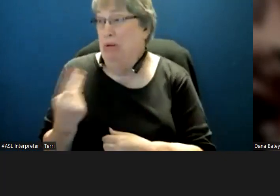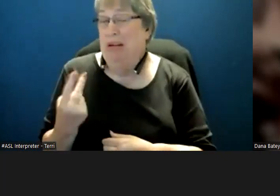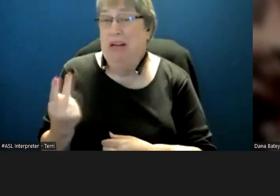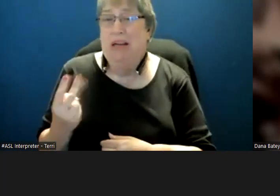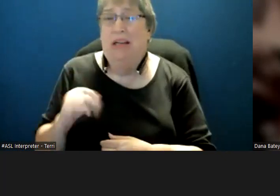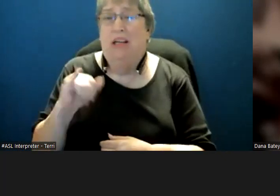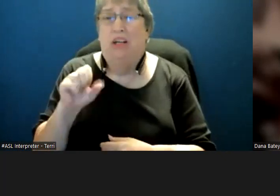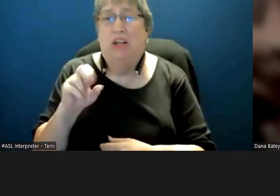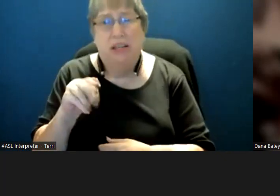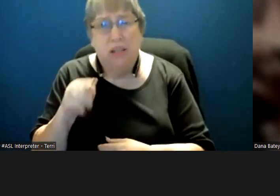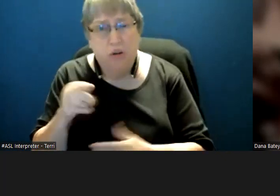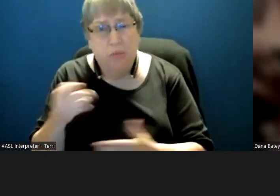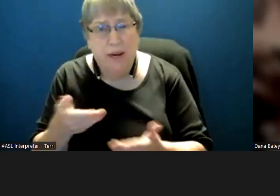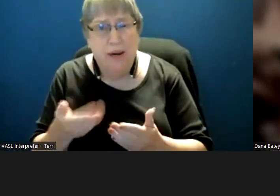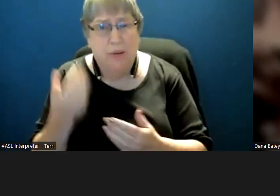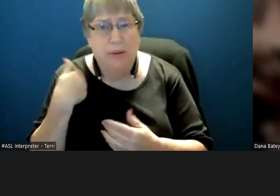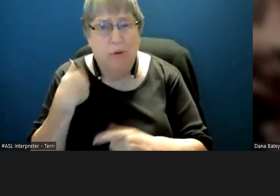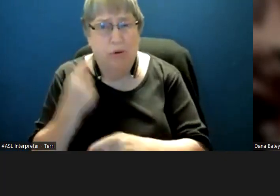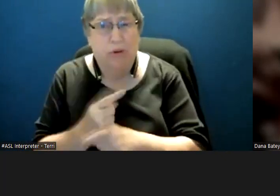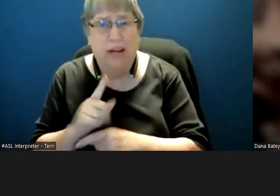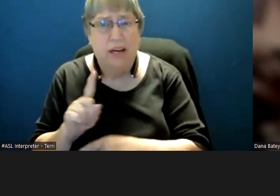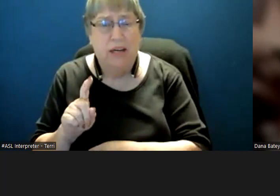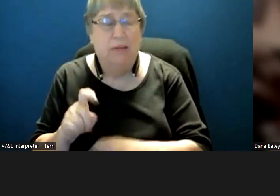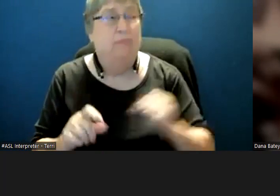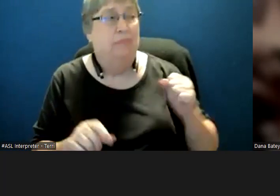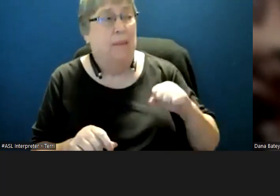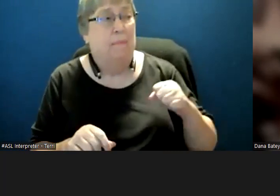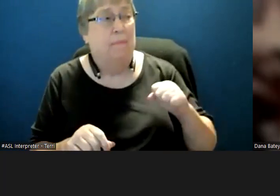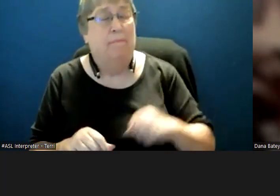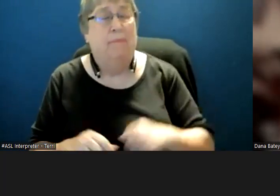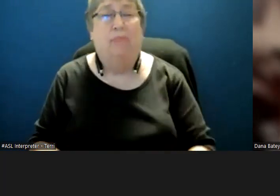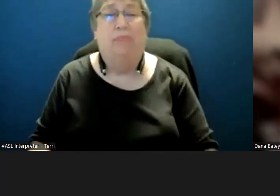think you've been in Yeah, our group before too, right? Correct.